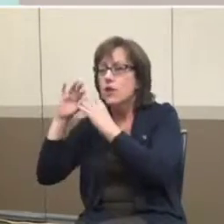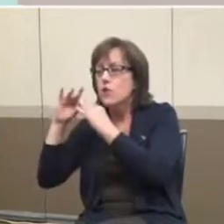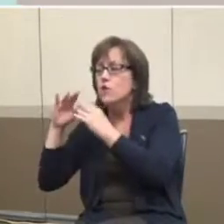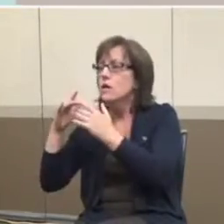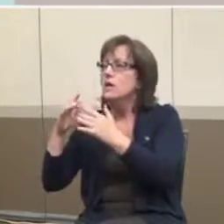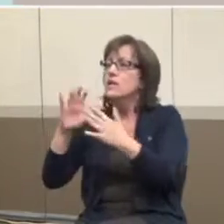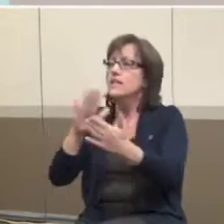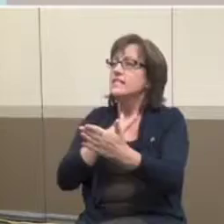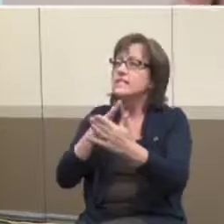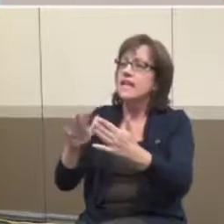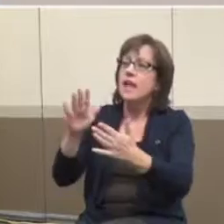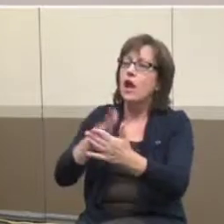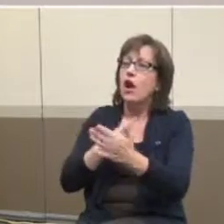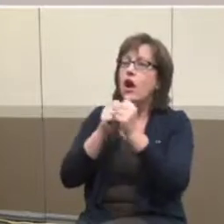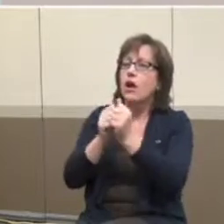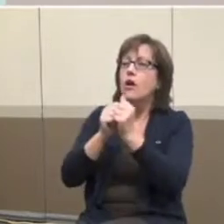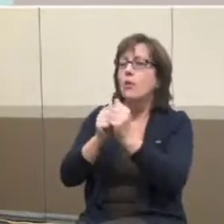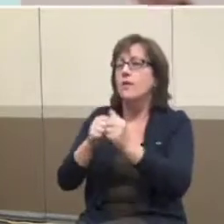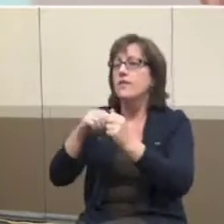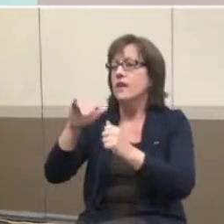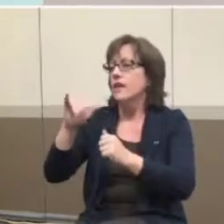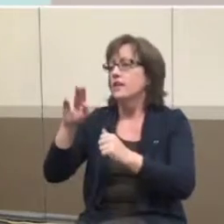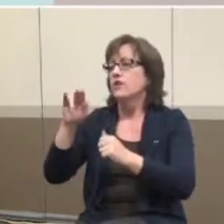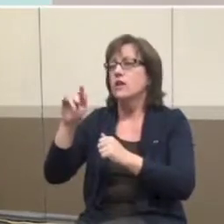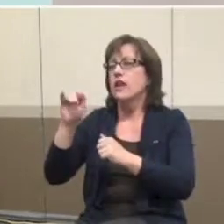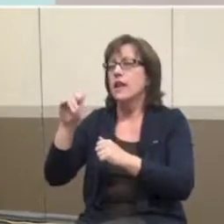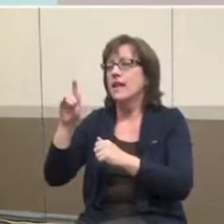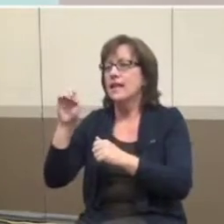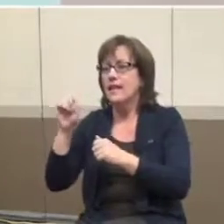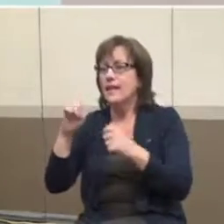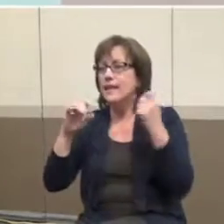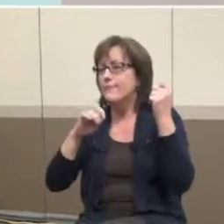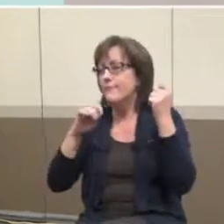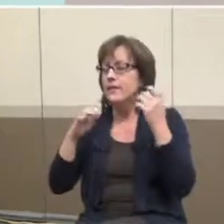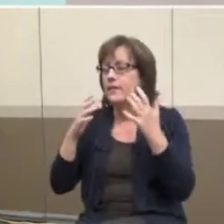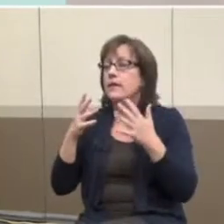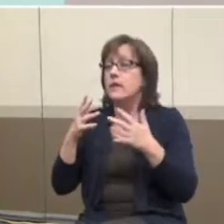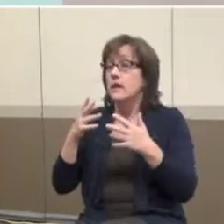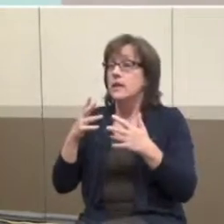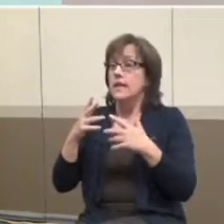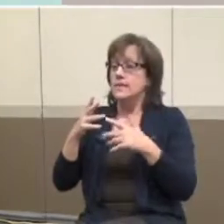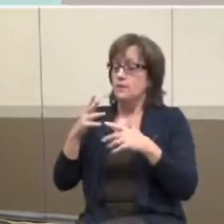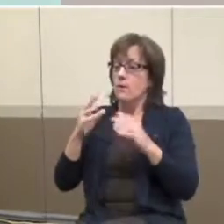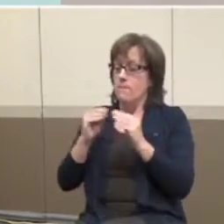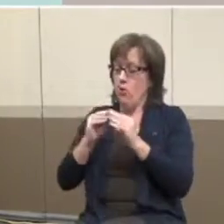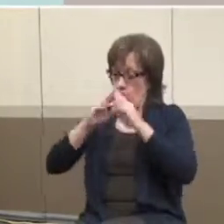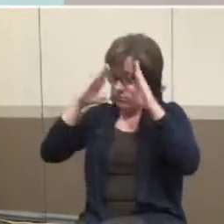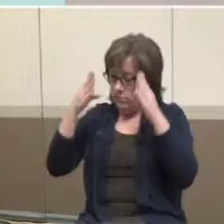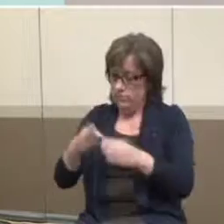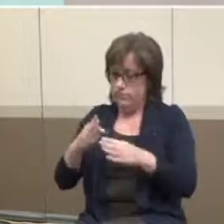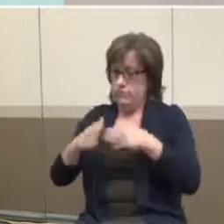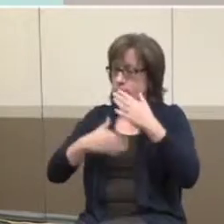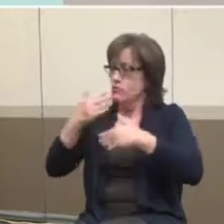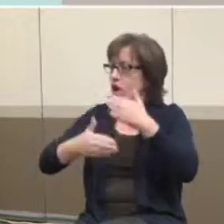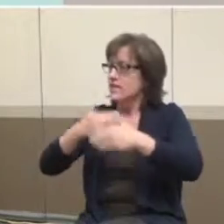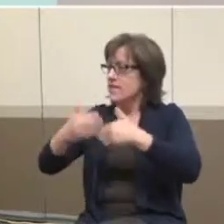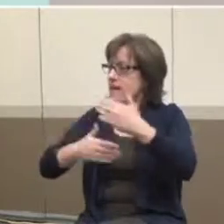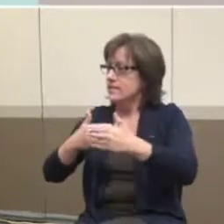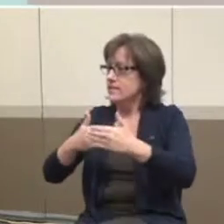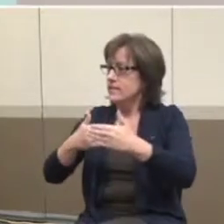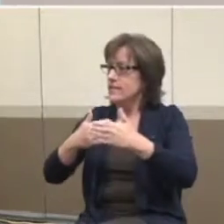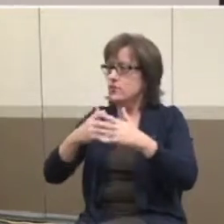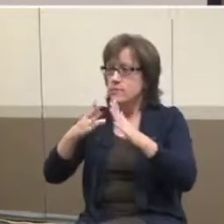ukulele, and again, it's much more focused on the process and being in tune with